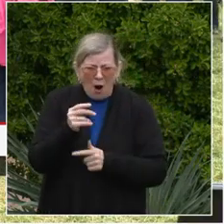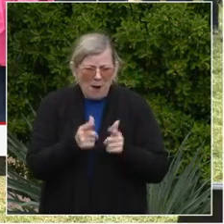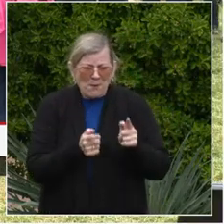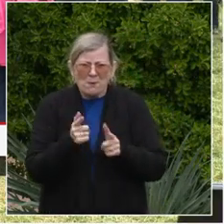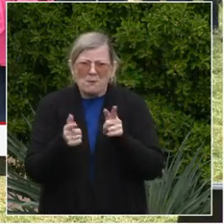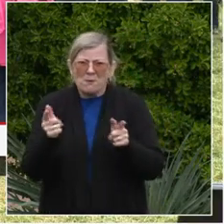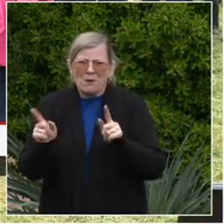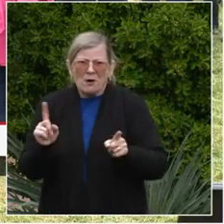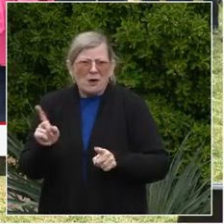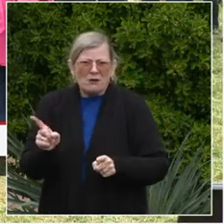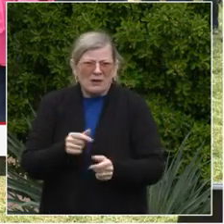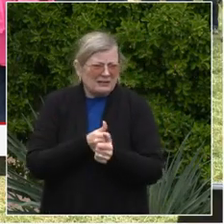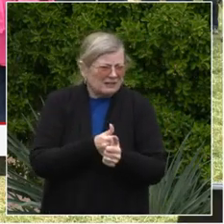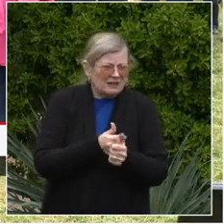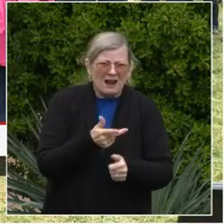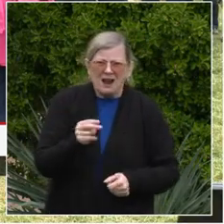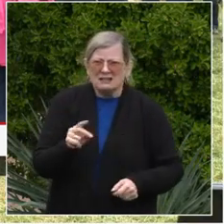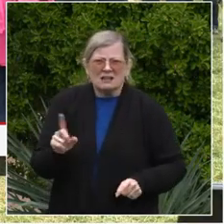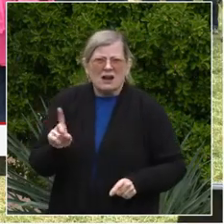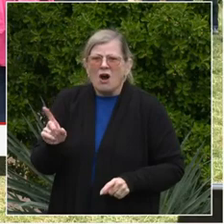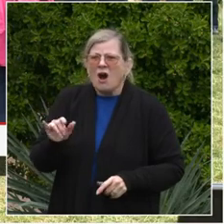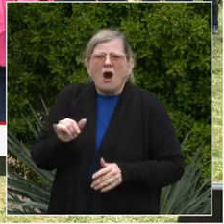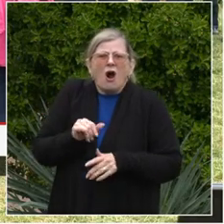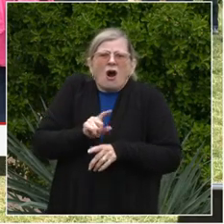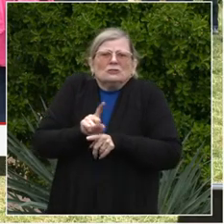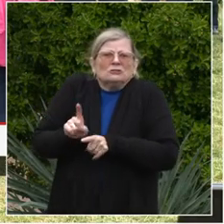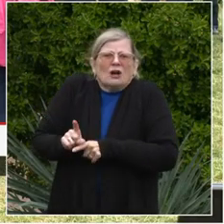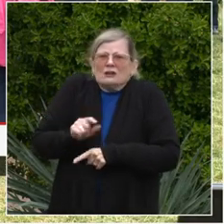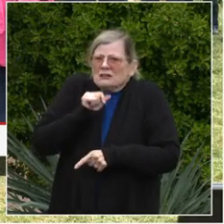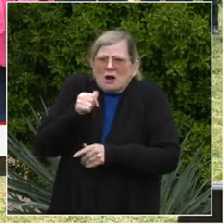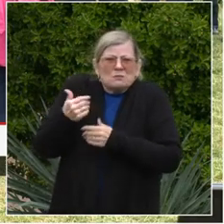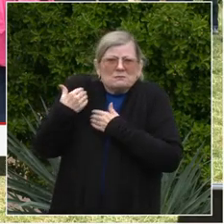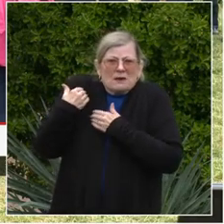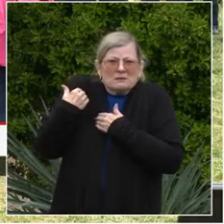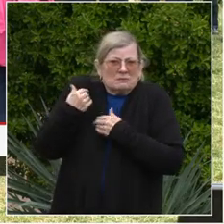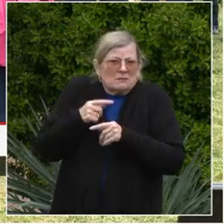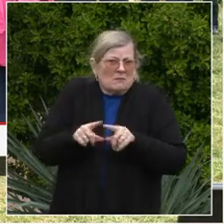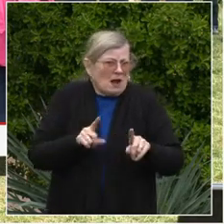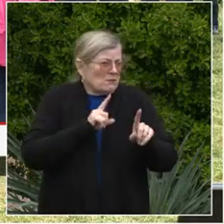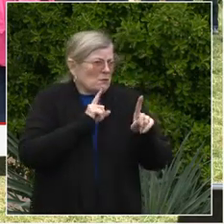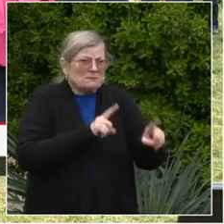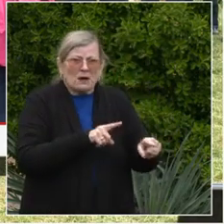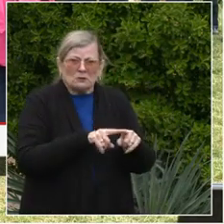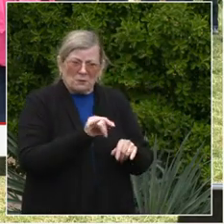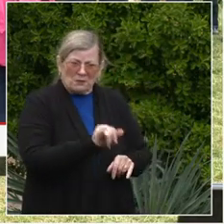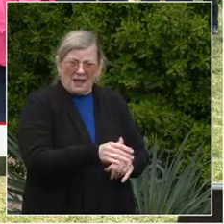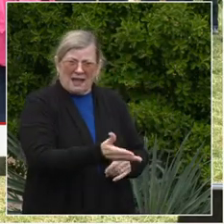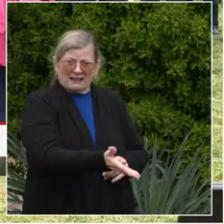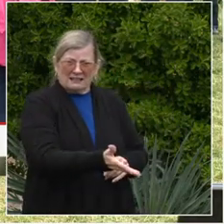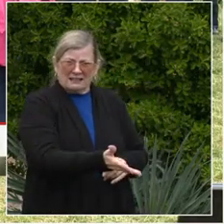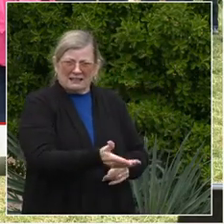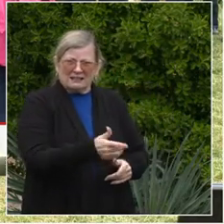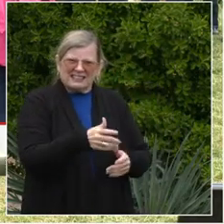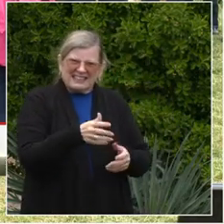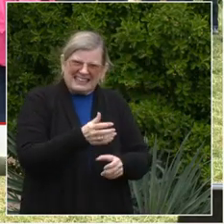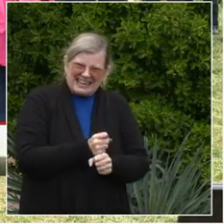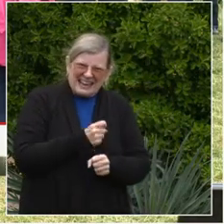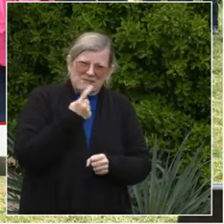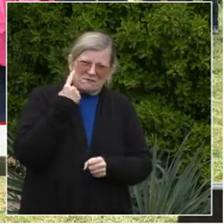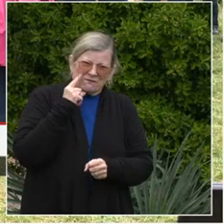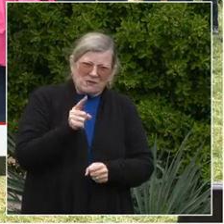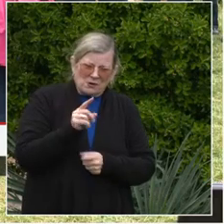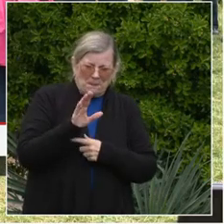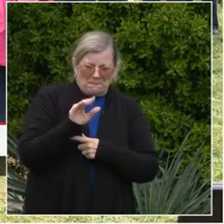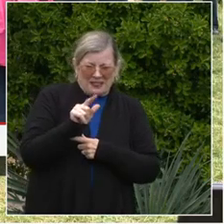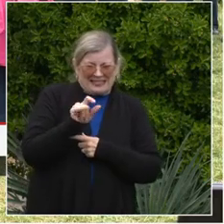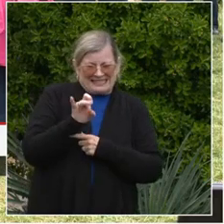Columbia. That officer had a responsibility to not only respond to that scene, but respond to that scene, recover those shell casings for ballistic purposes, and process